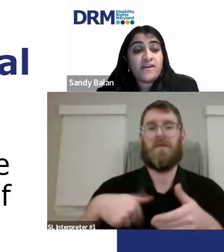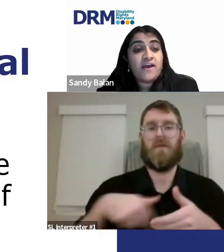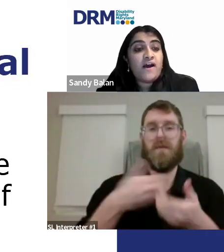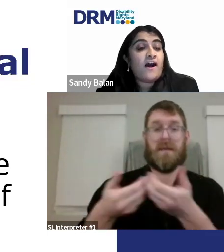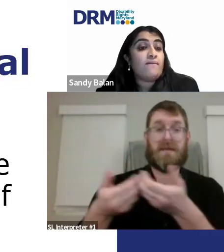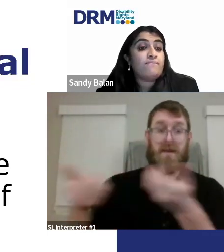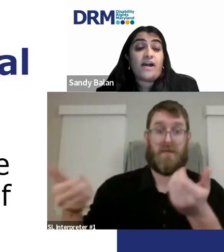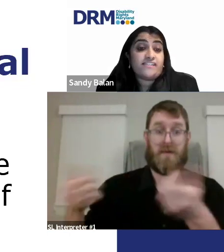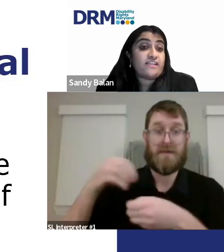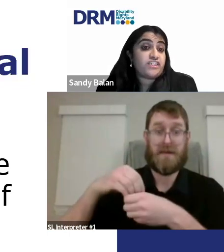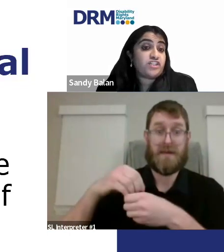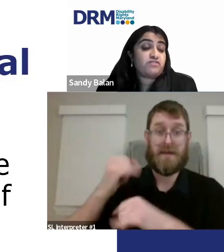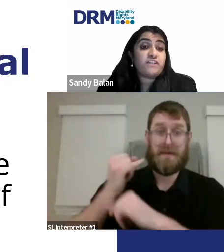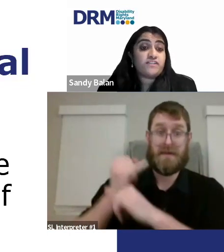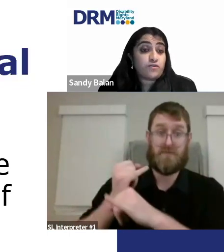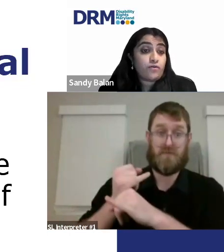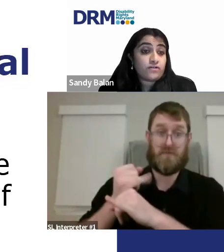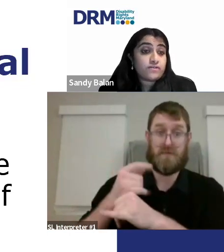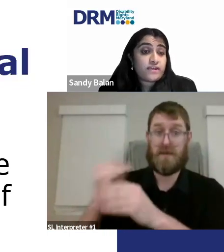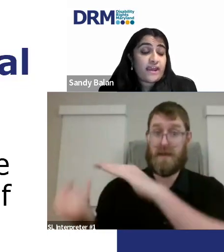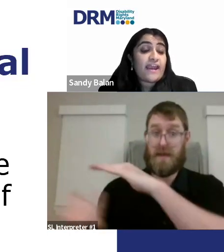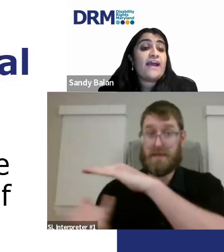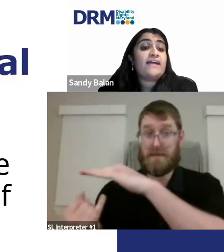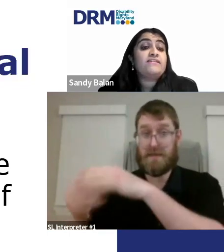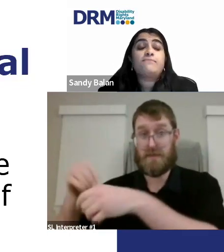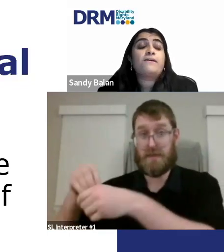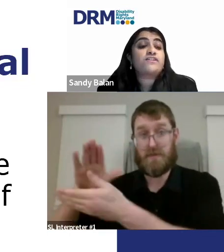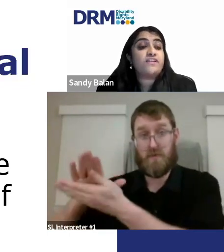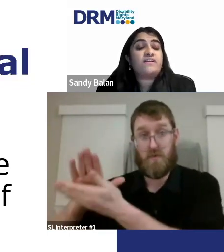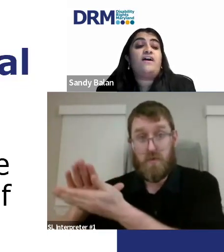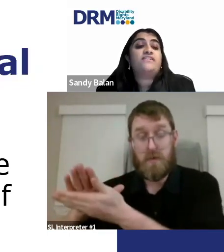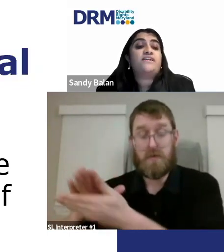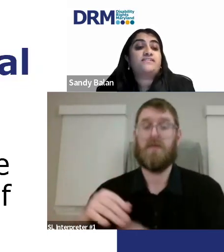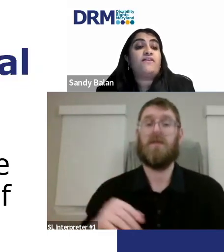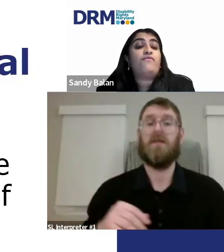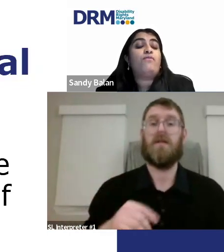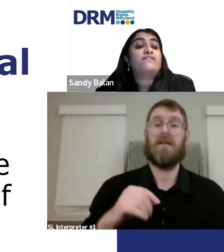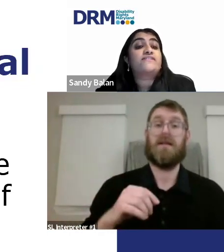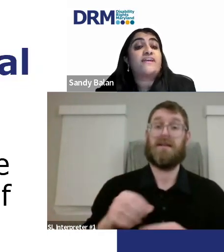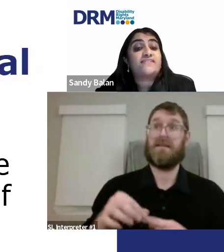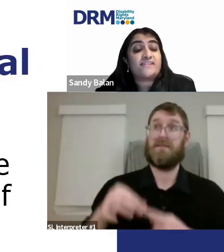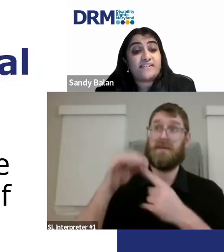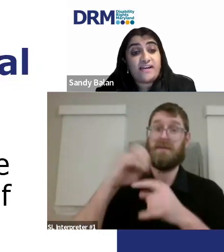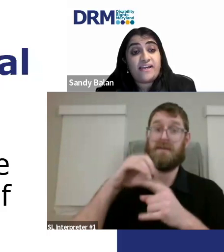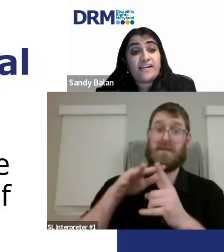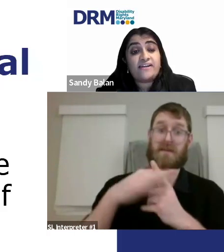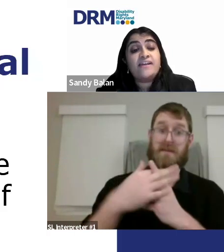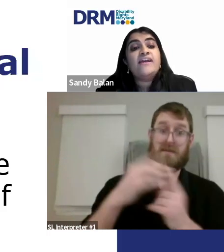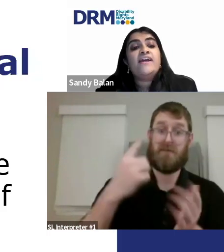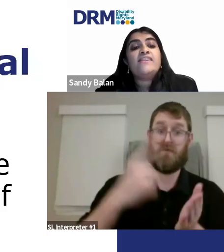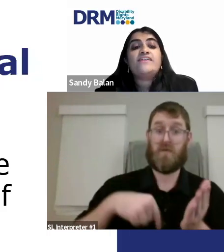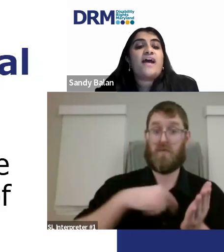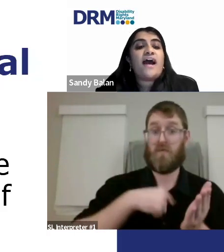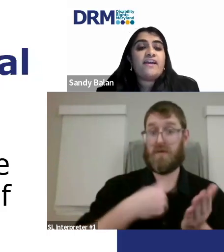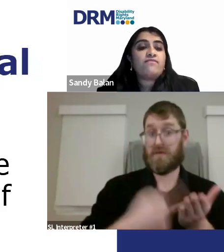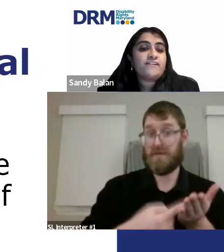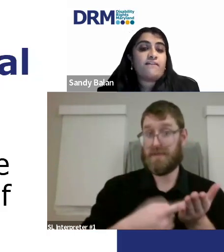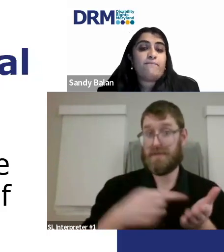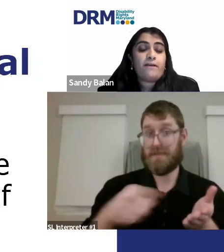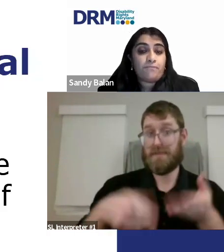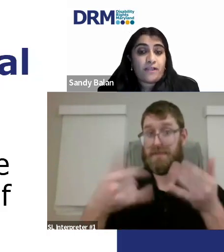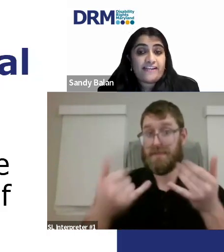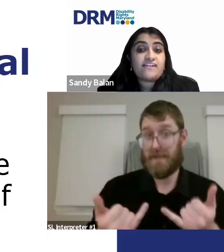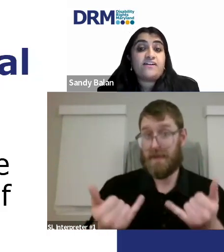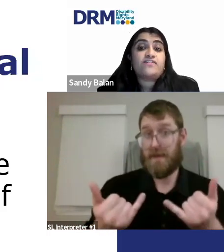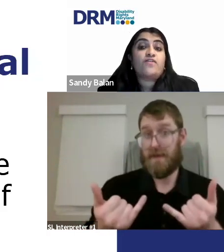institutions, isolations within schools, and especially in the context of what we're discussing tonight, there's a higher